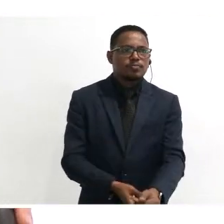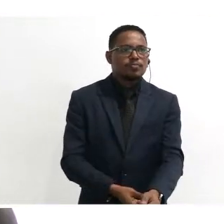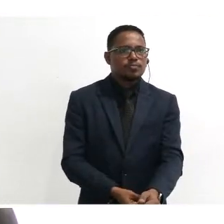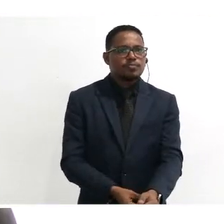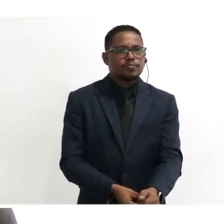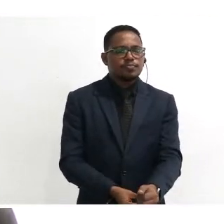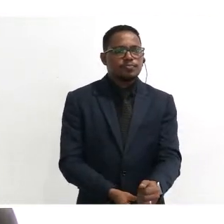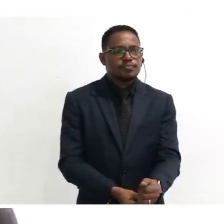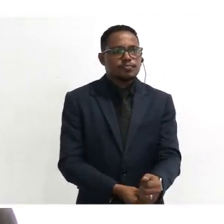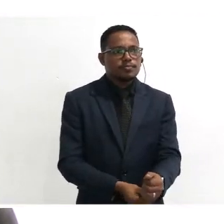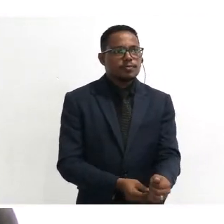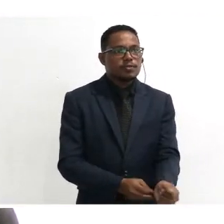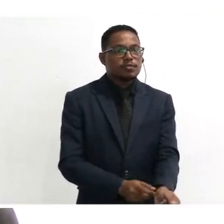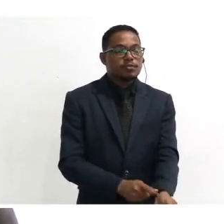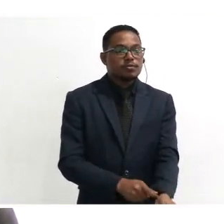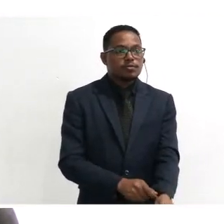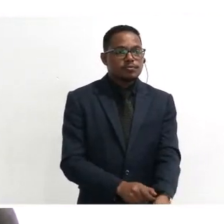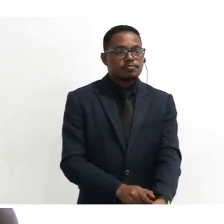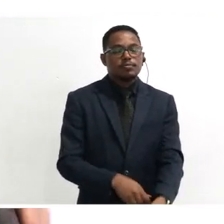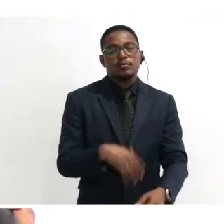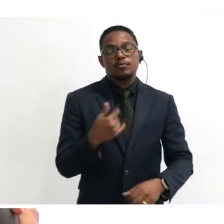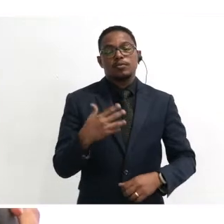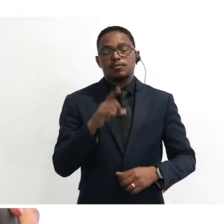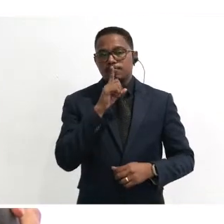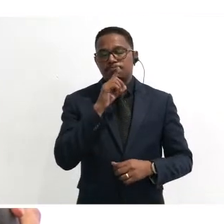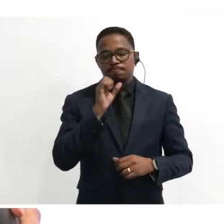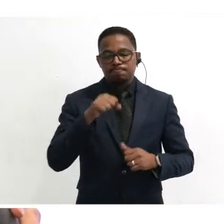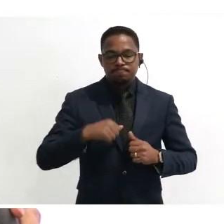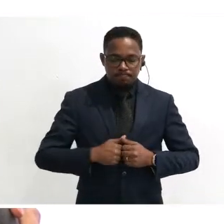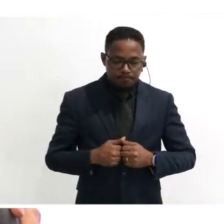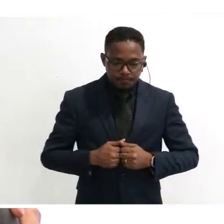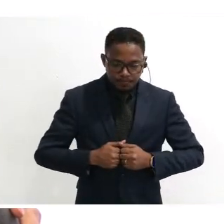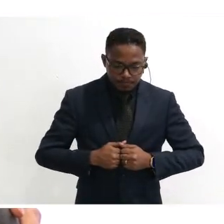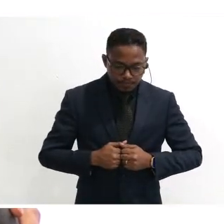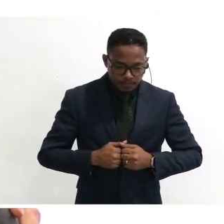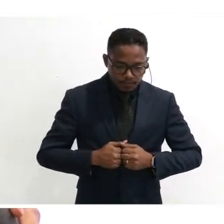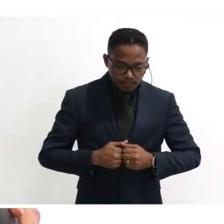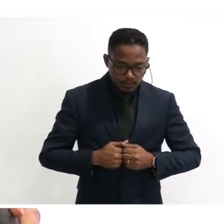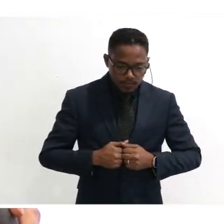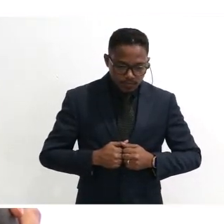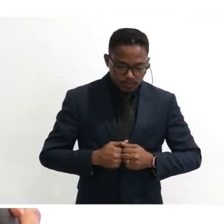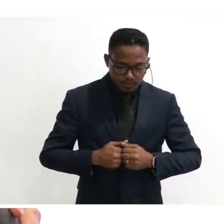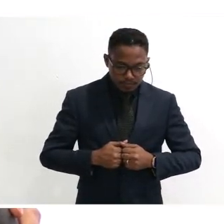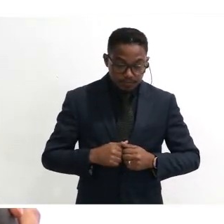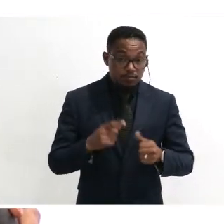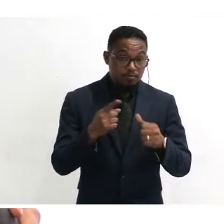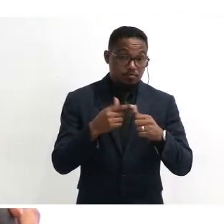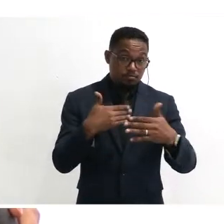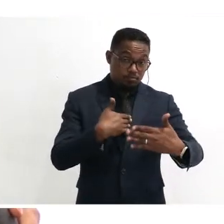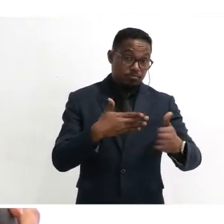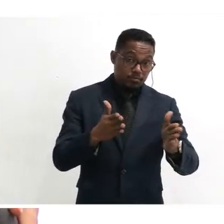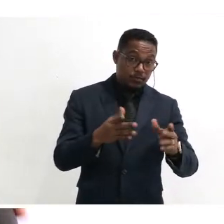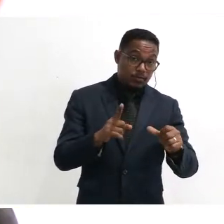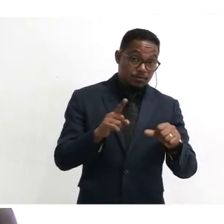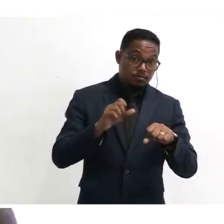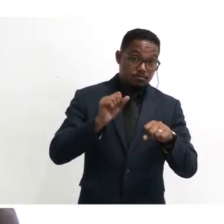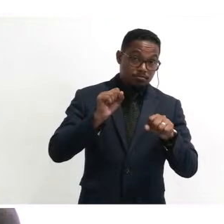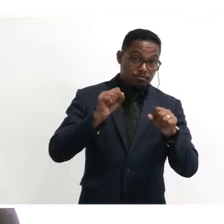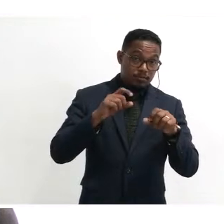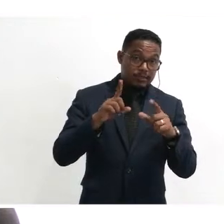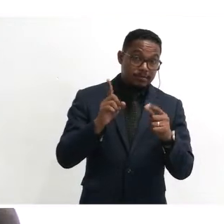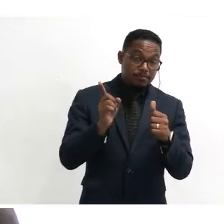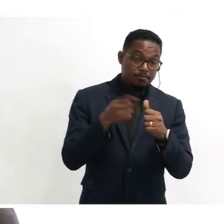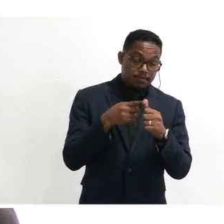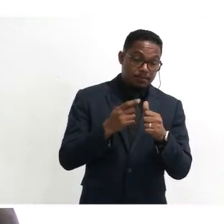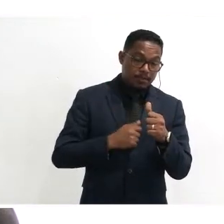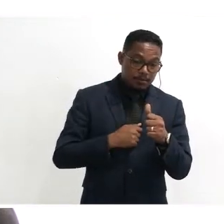Yeah. Well, in packaging specifically, it's some of those things I've talked about. So